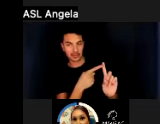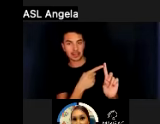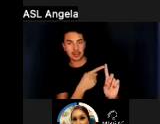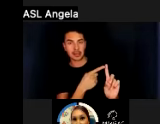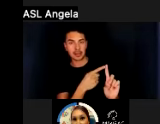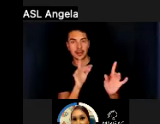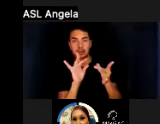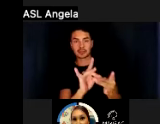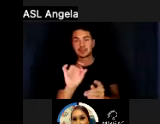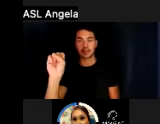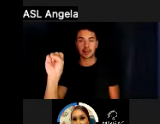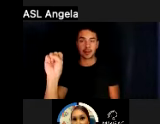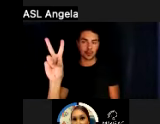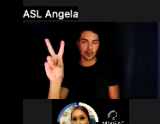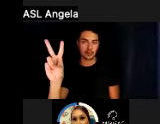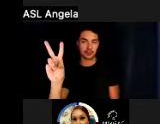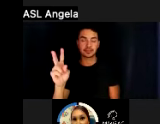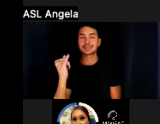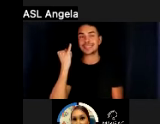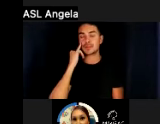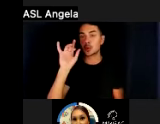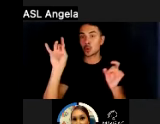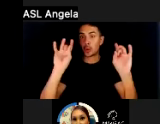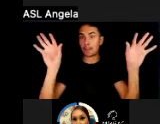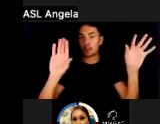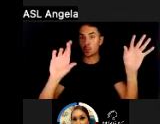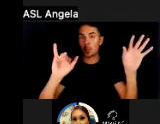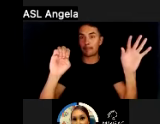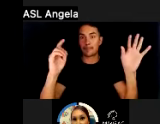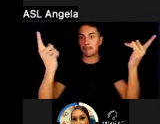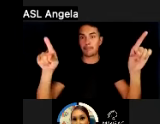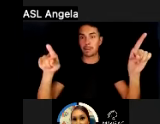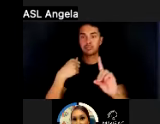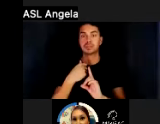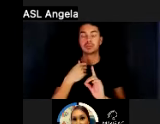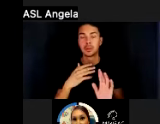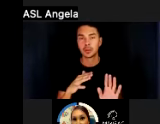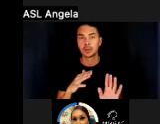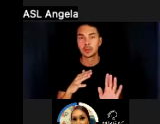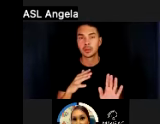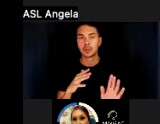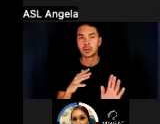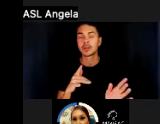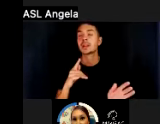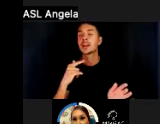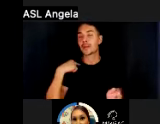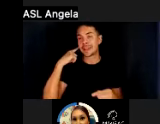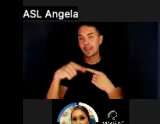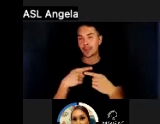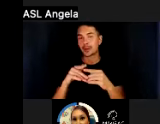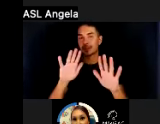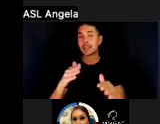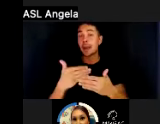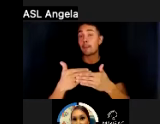sexual violence, right? And when crimes happen. And so here we're thinking about like pre-contact, right? And